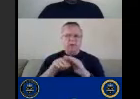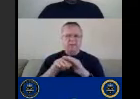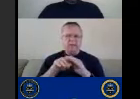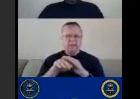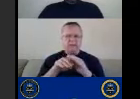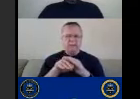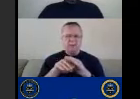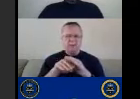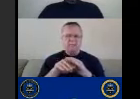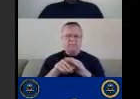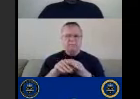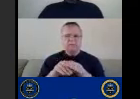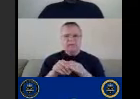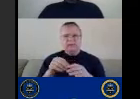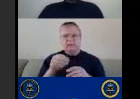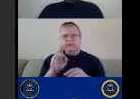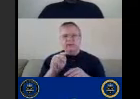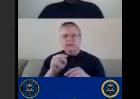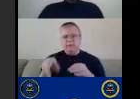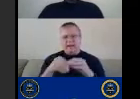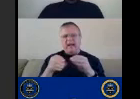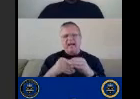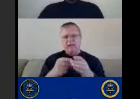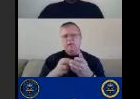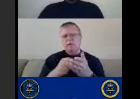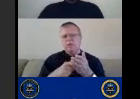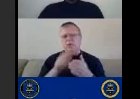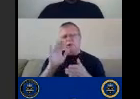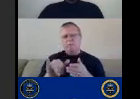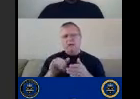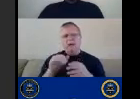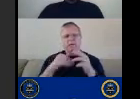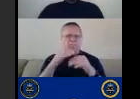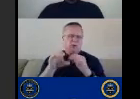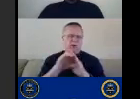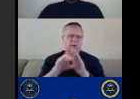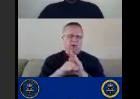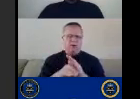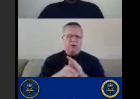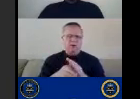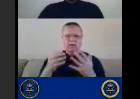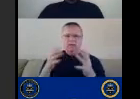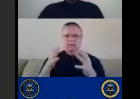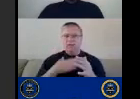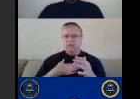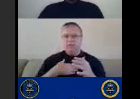by building code. So that concludes my remarks. So